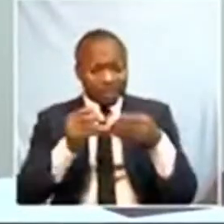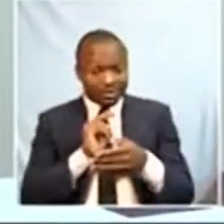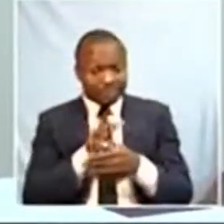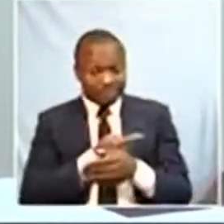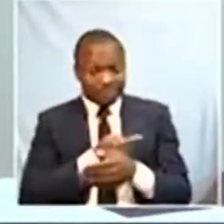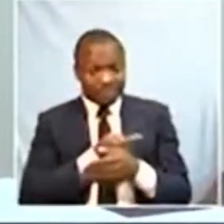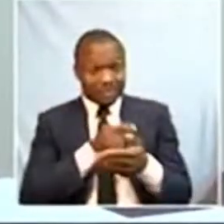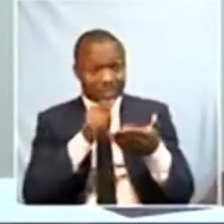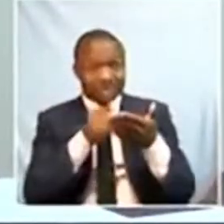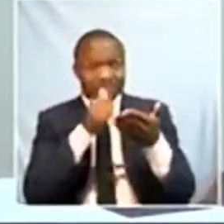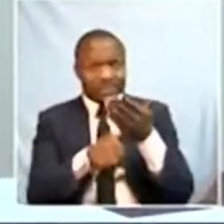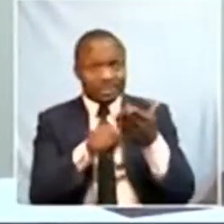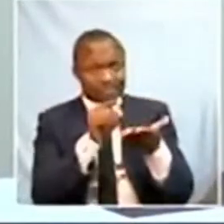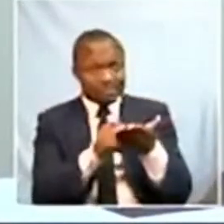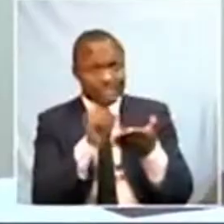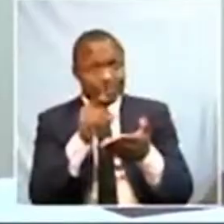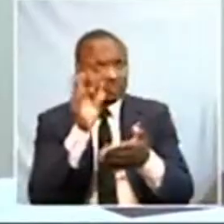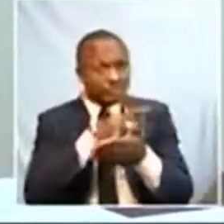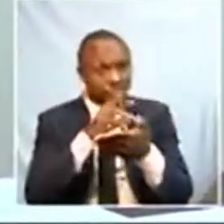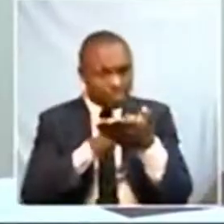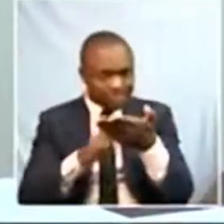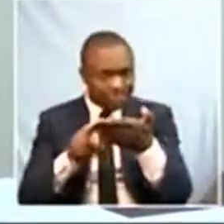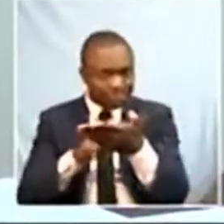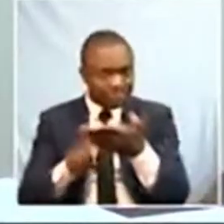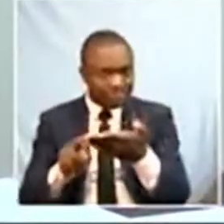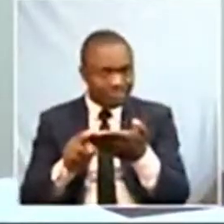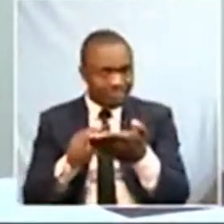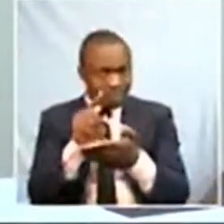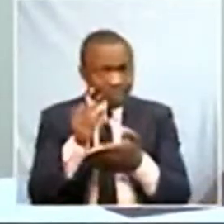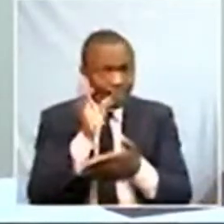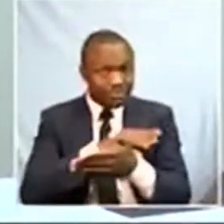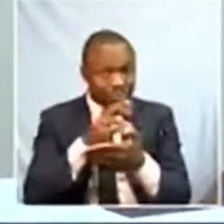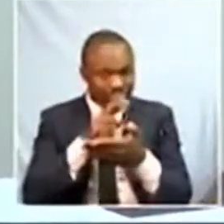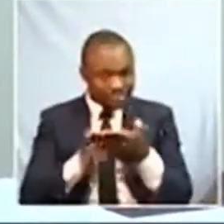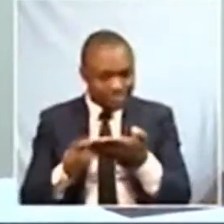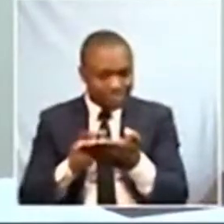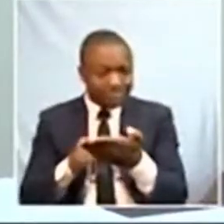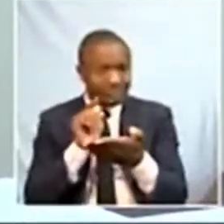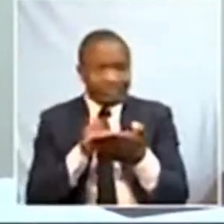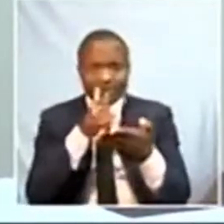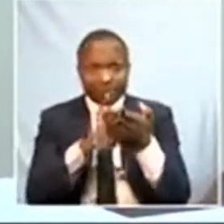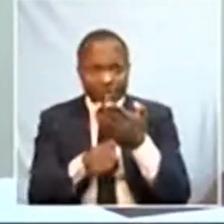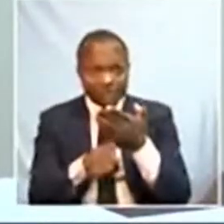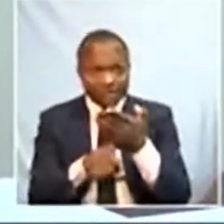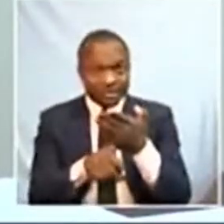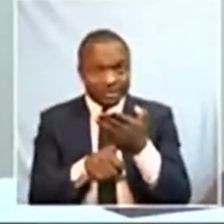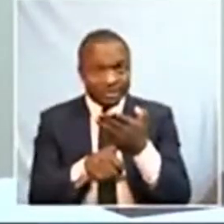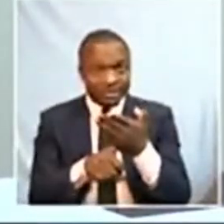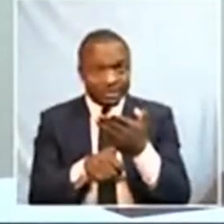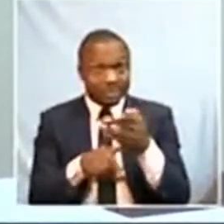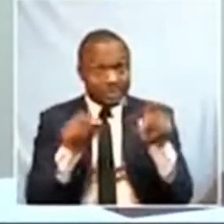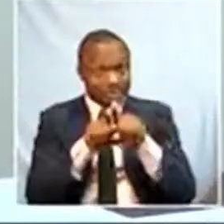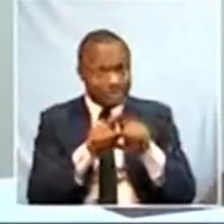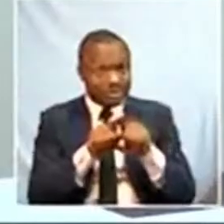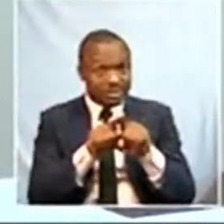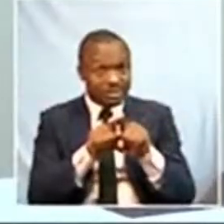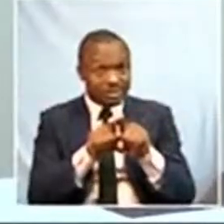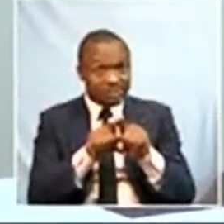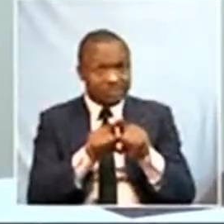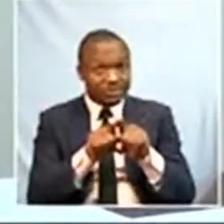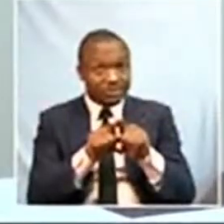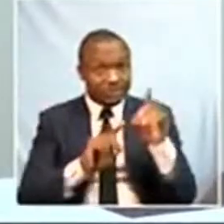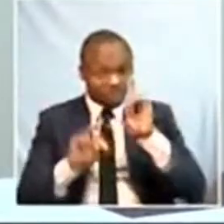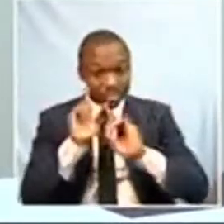as Appendix 9? Have you read the letter? Is it speaking to what we are discussing?